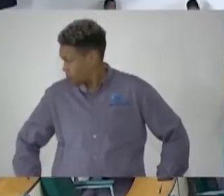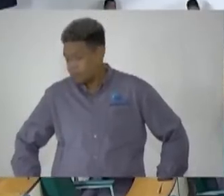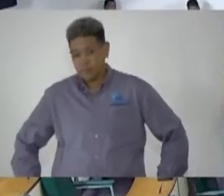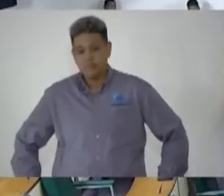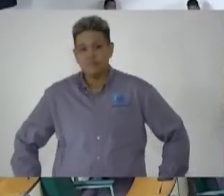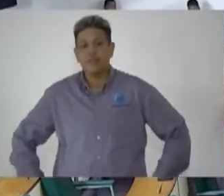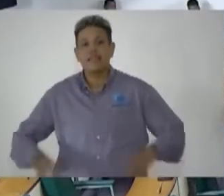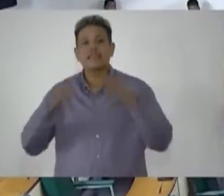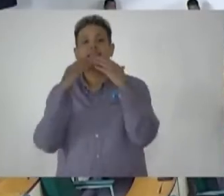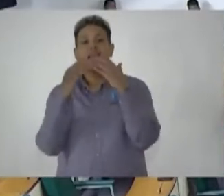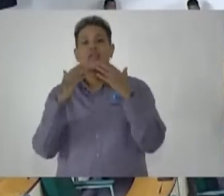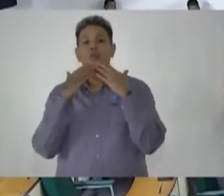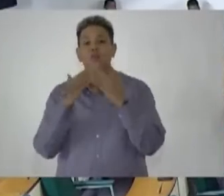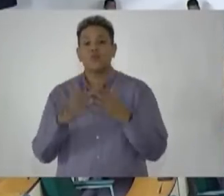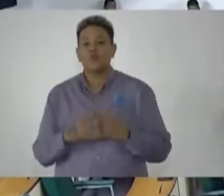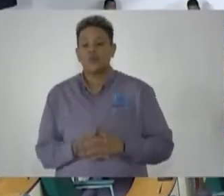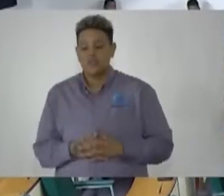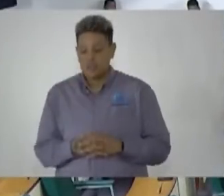Thank you very much.